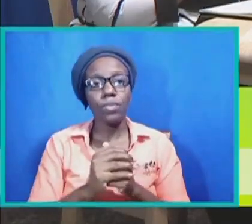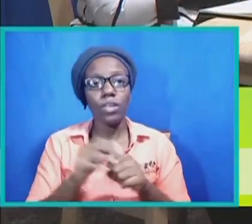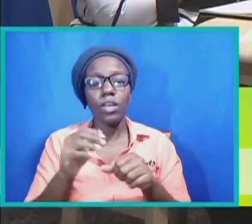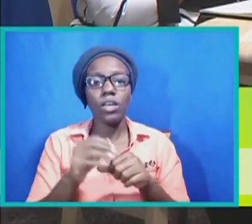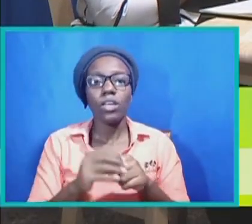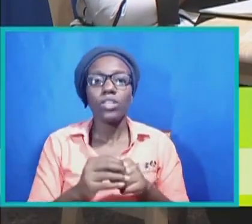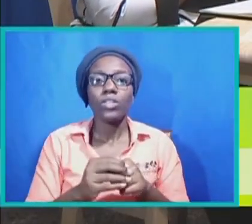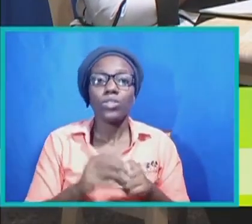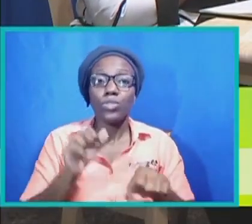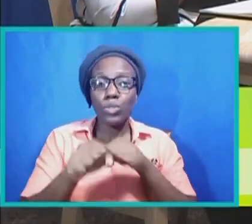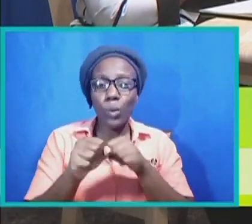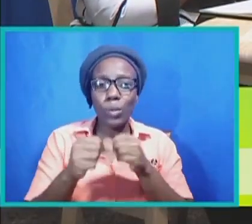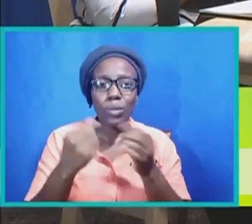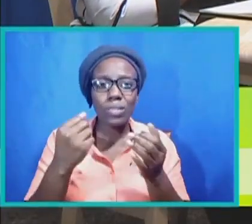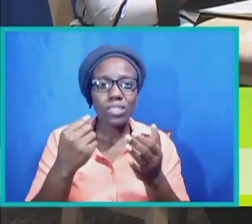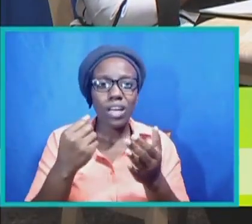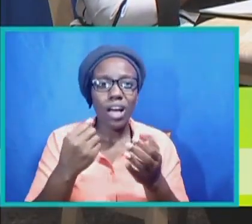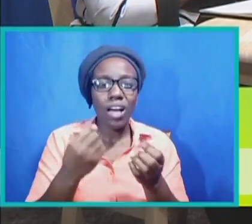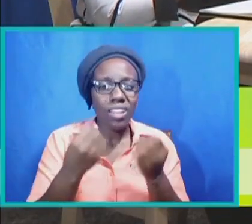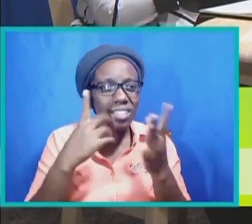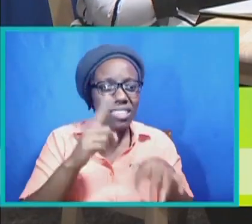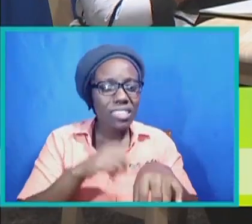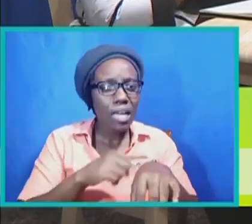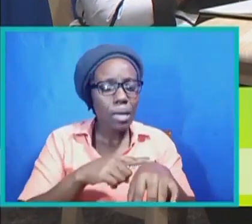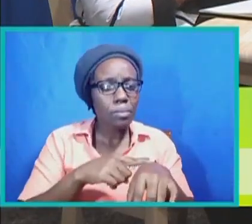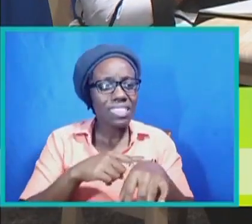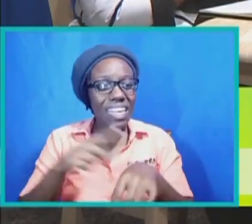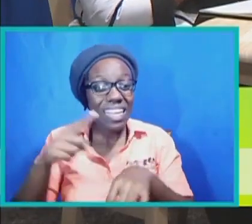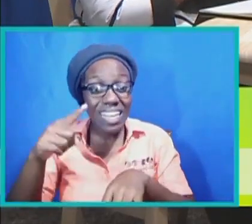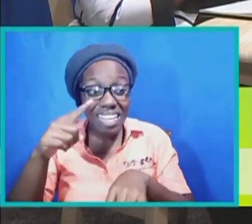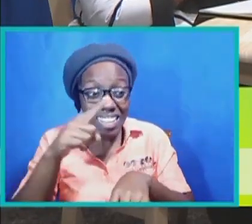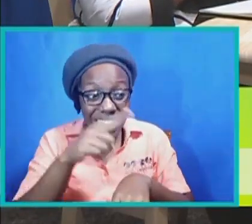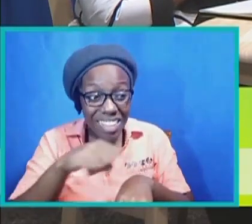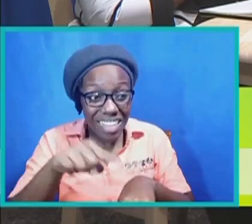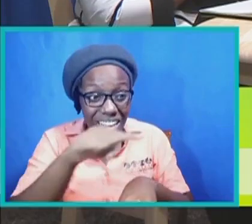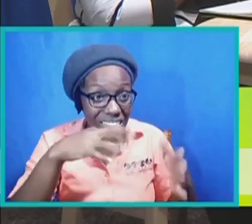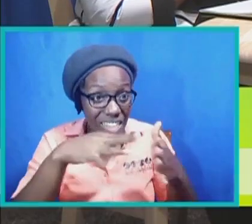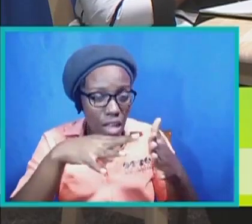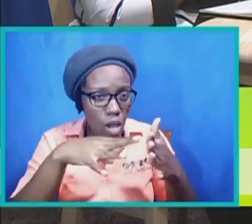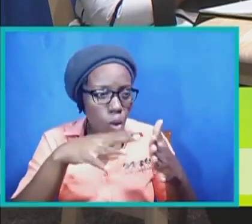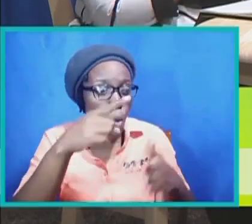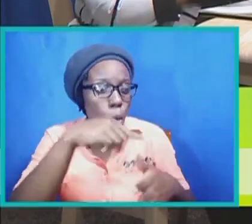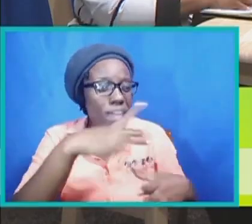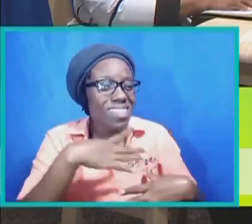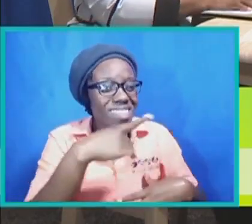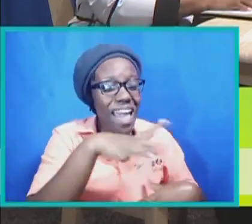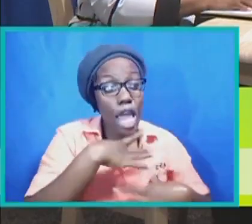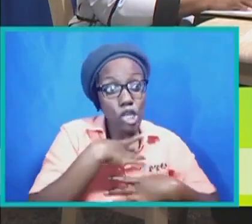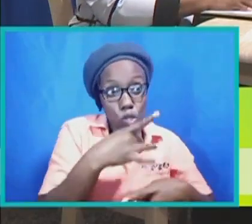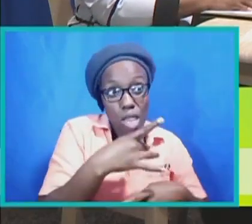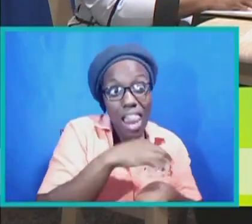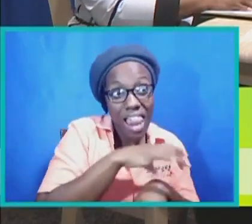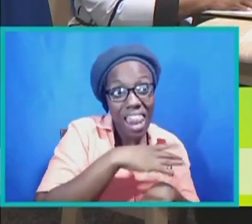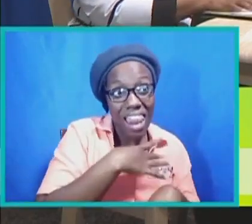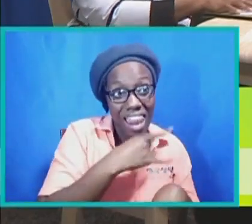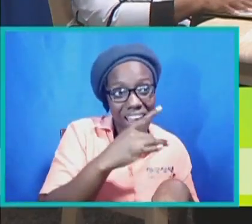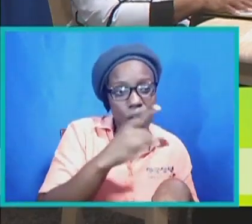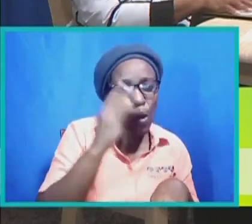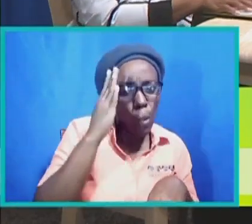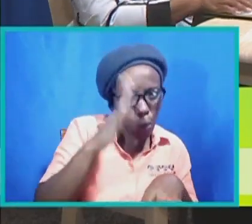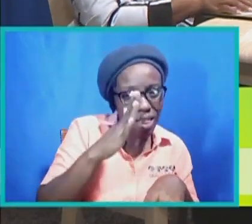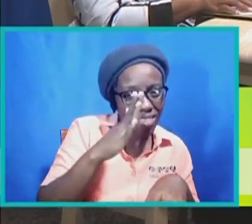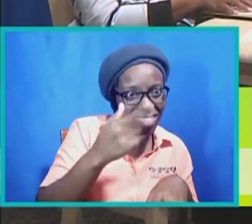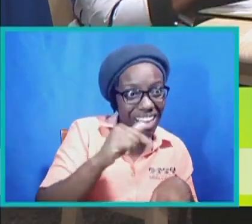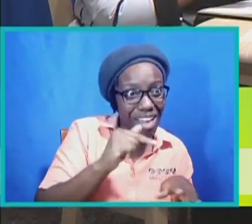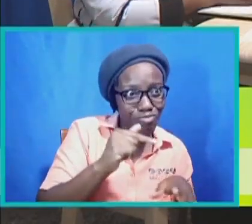there. Are we making education interesting, or are we making it examinable? And in that, you spoke about stakeholders